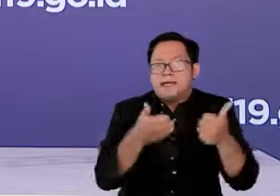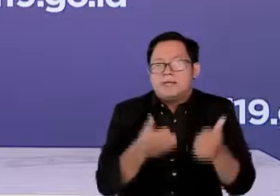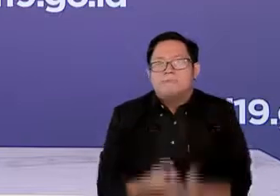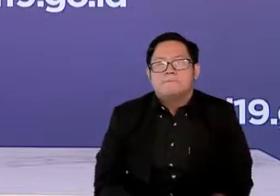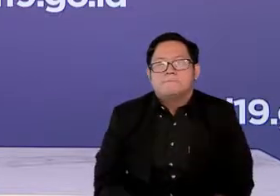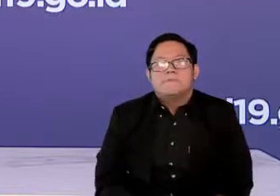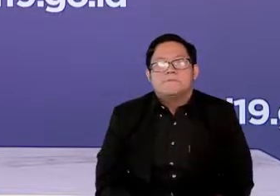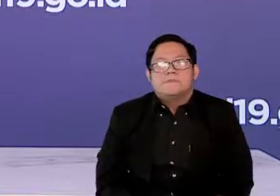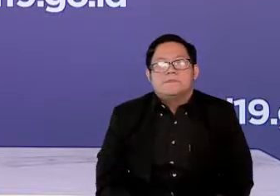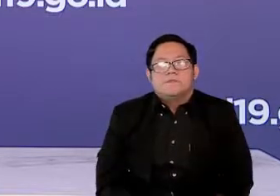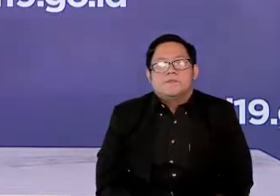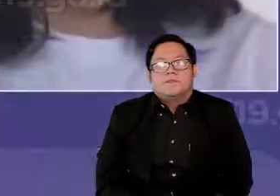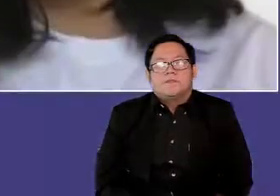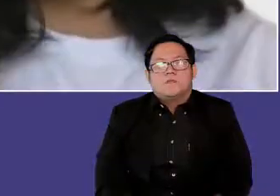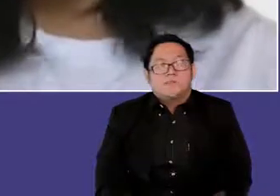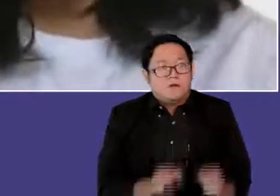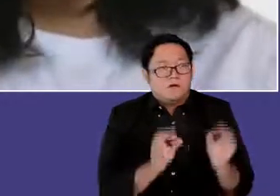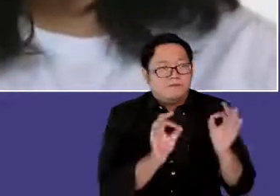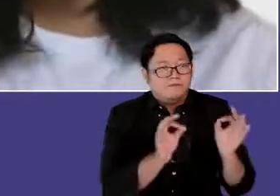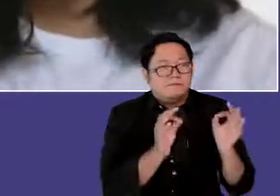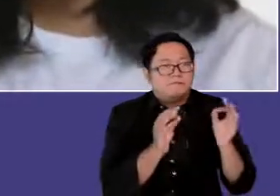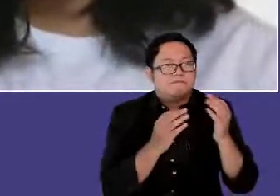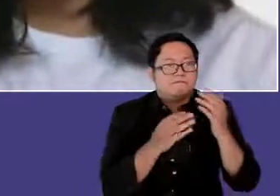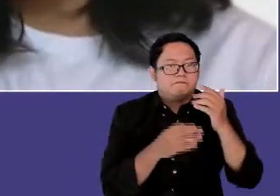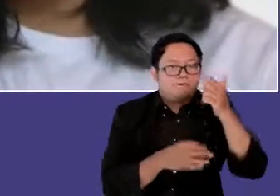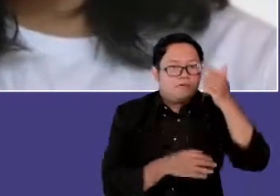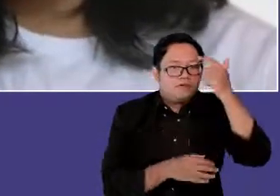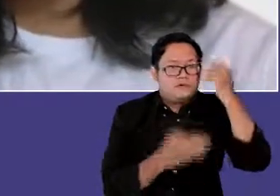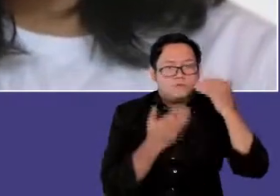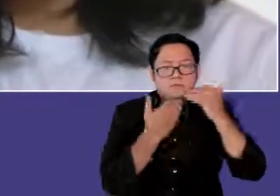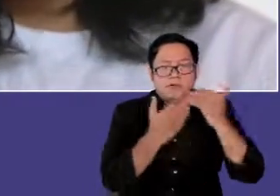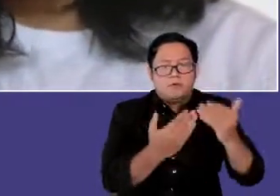Okay. Yeah. Thank you, Professor.